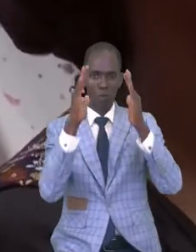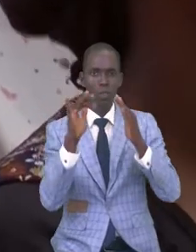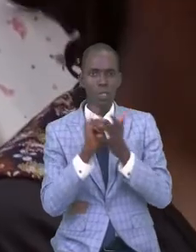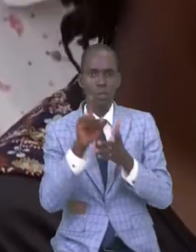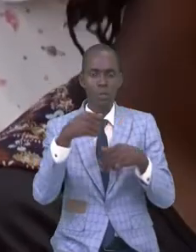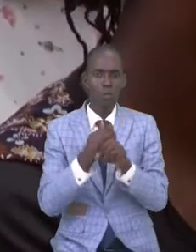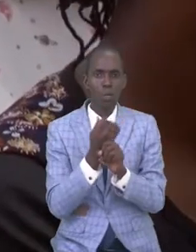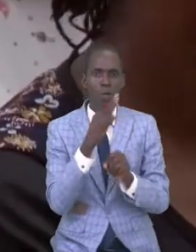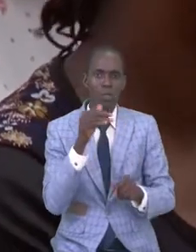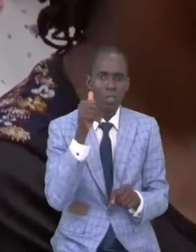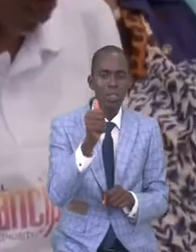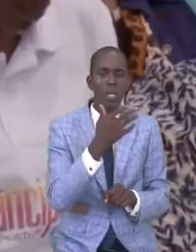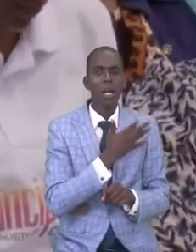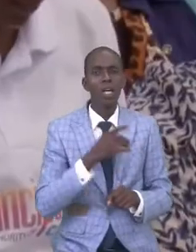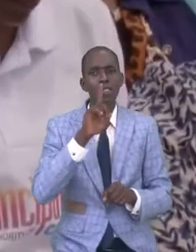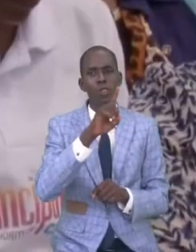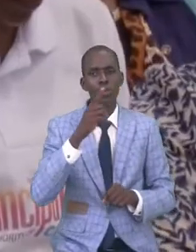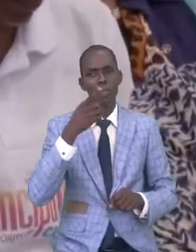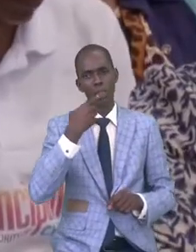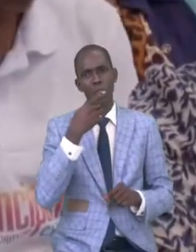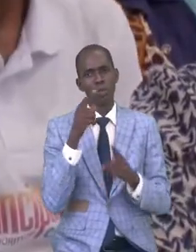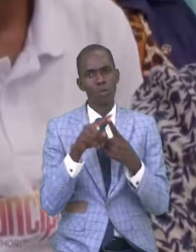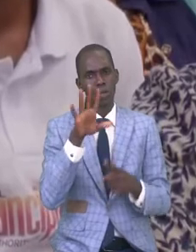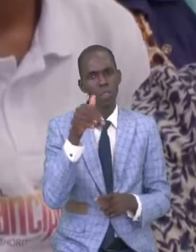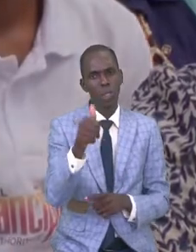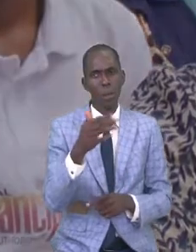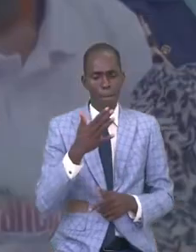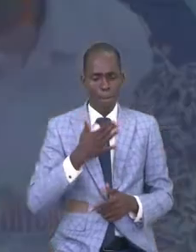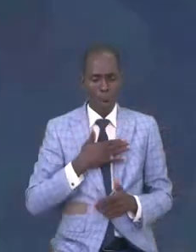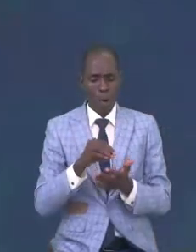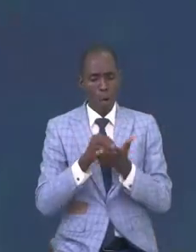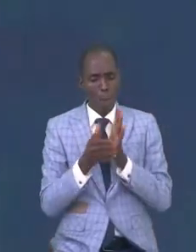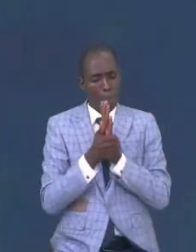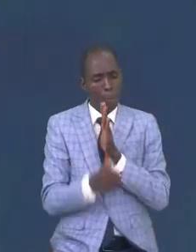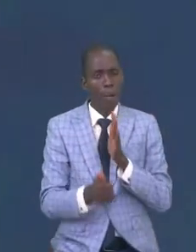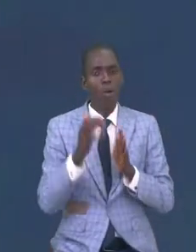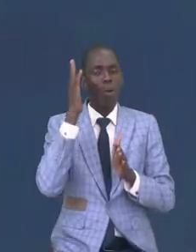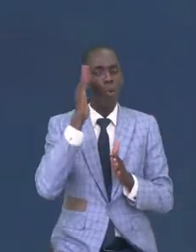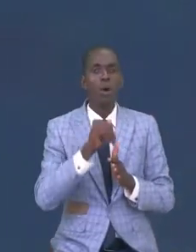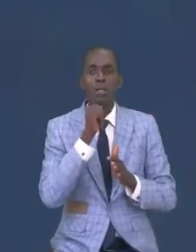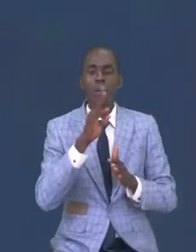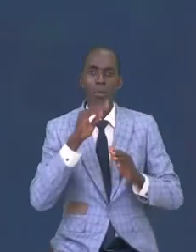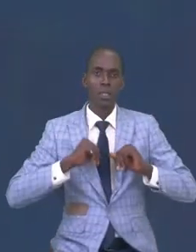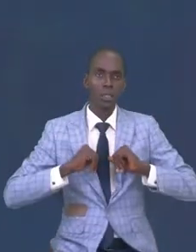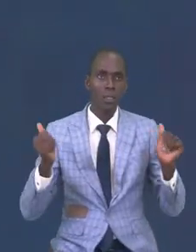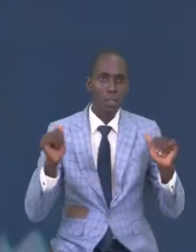yourself. And you say, my potential will be undeniable